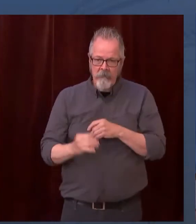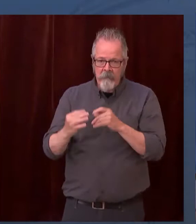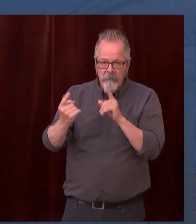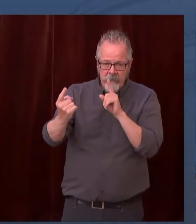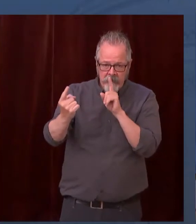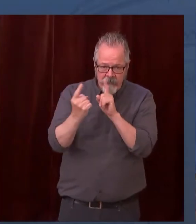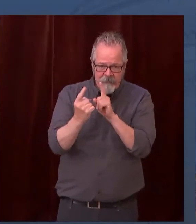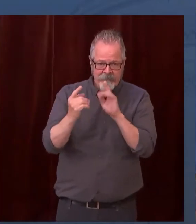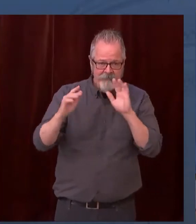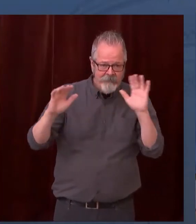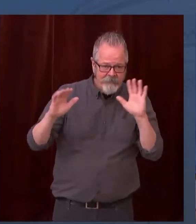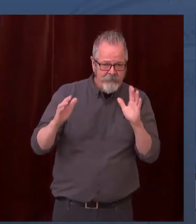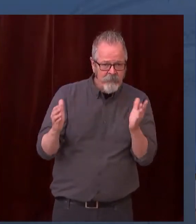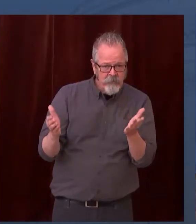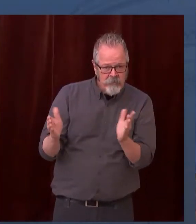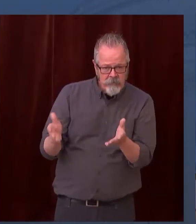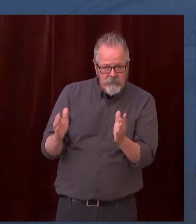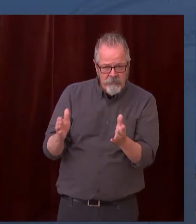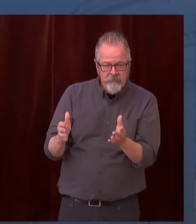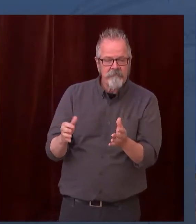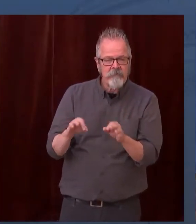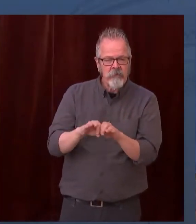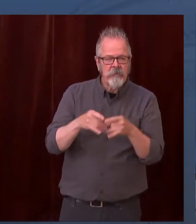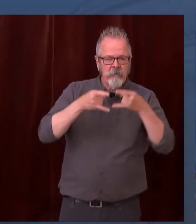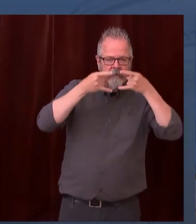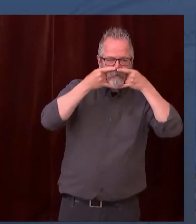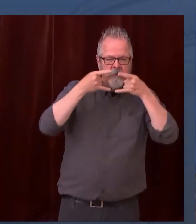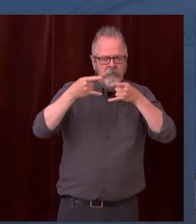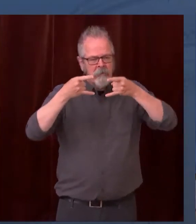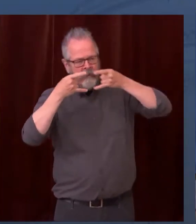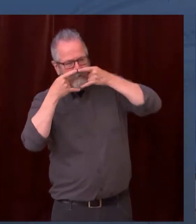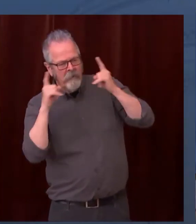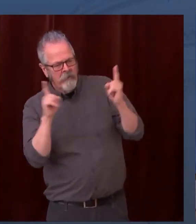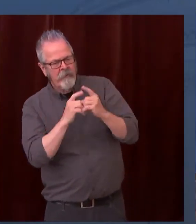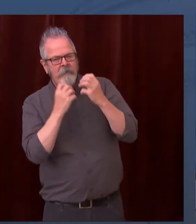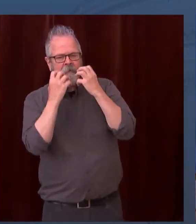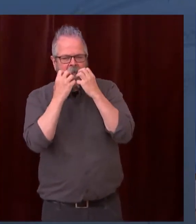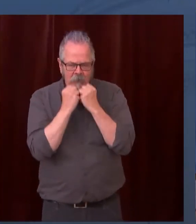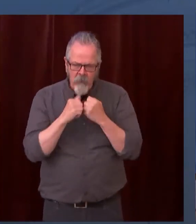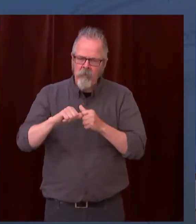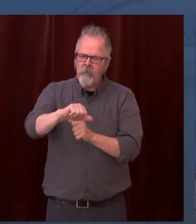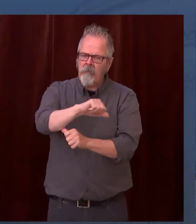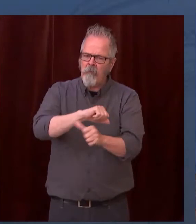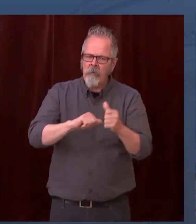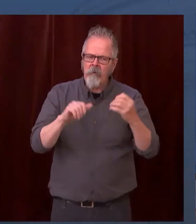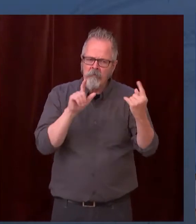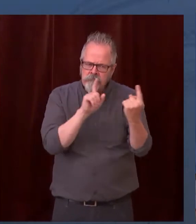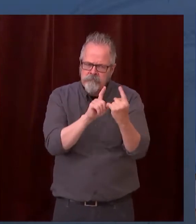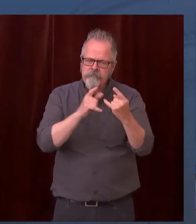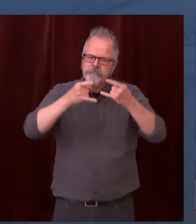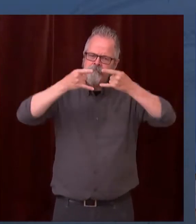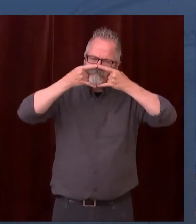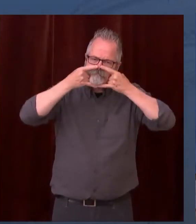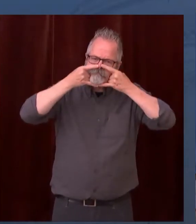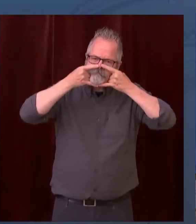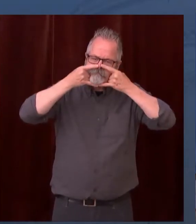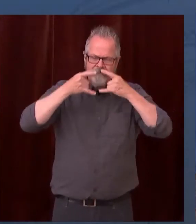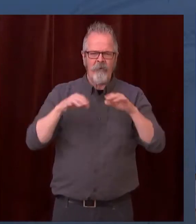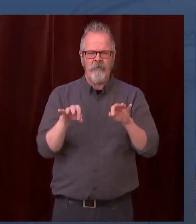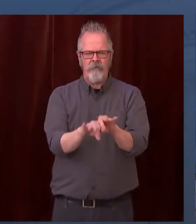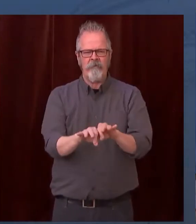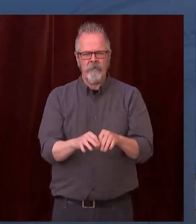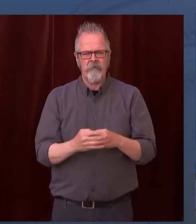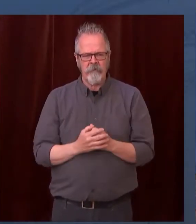business with. It is a symbol that we realize that we're willing to be a little bit heroic to protect other